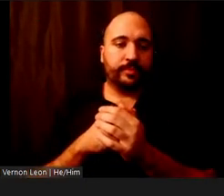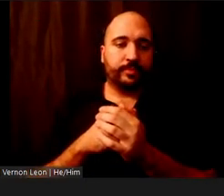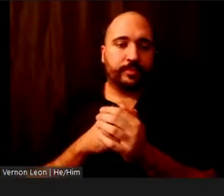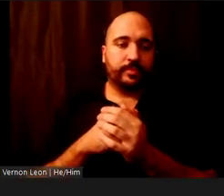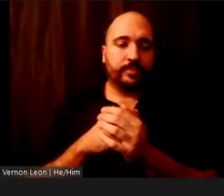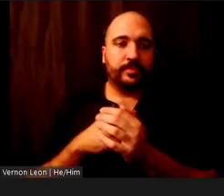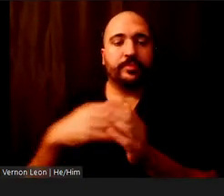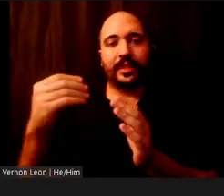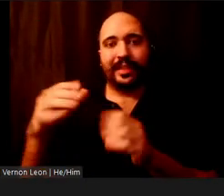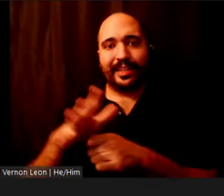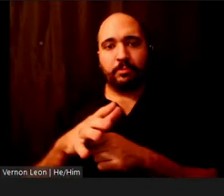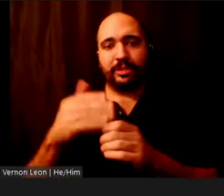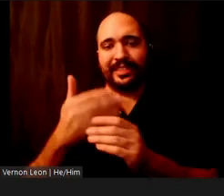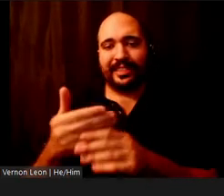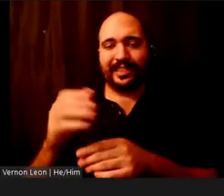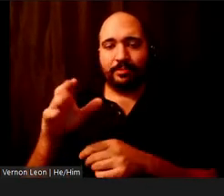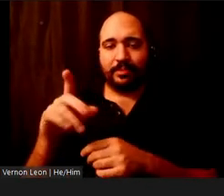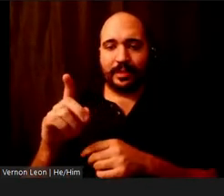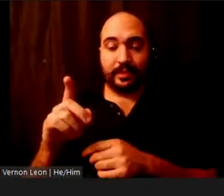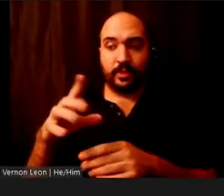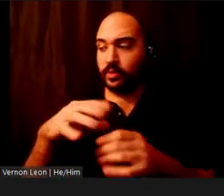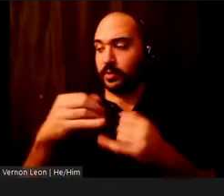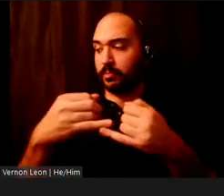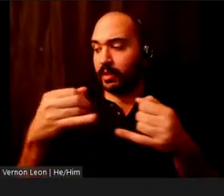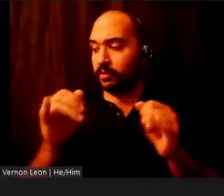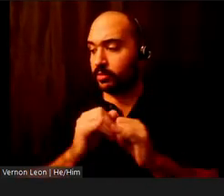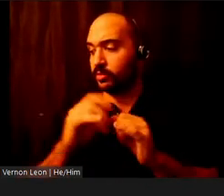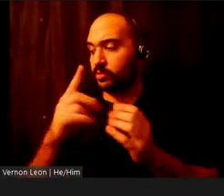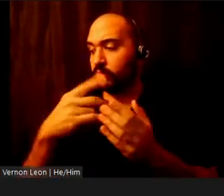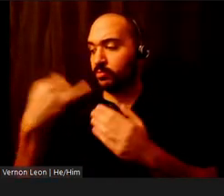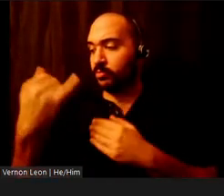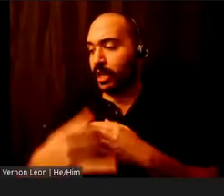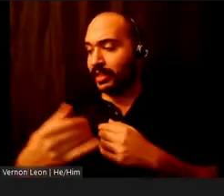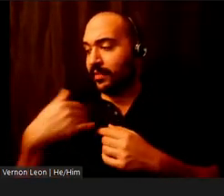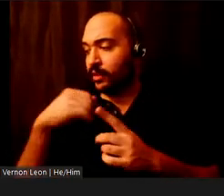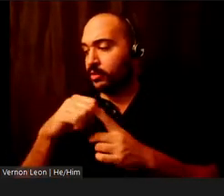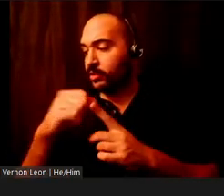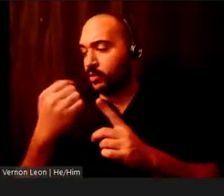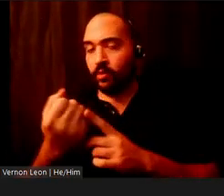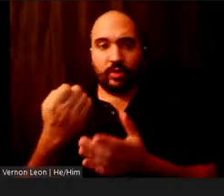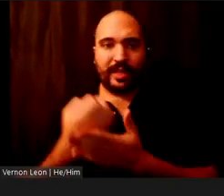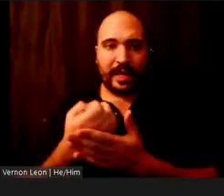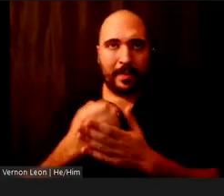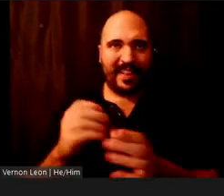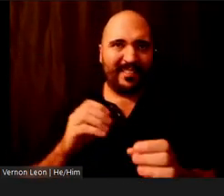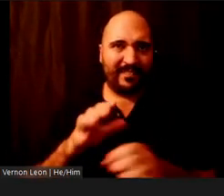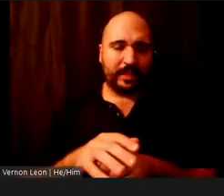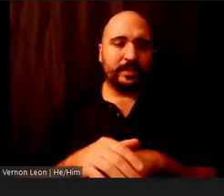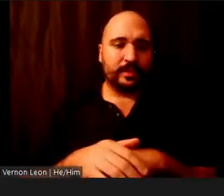And neighborhoods near the central business district boundary where the project could have social, economic, or environmental effects.